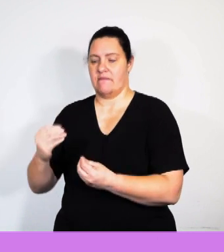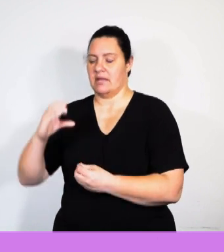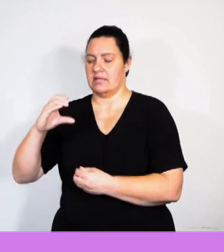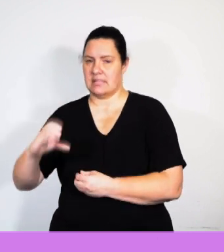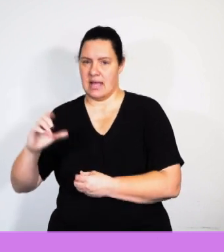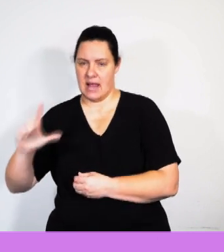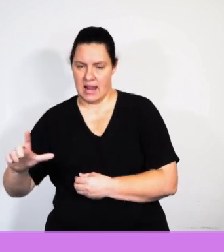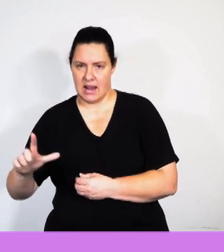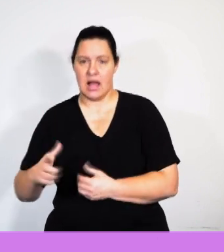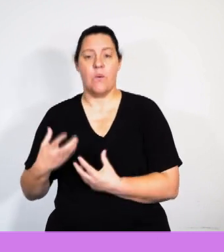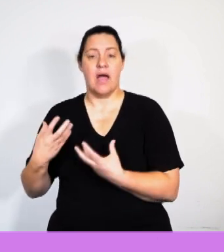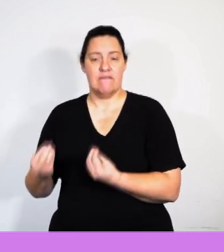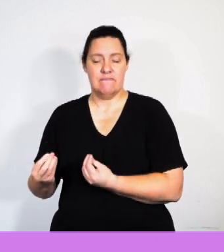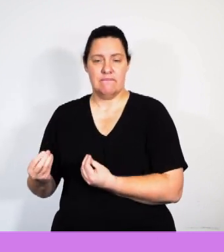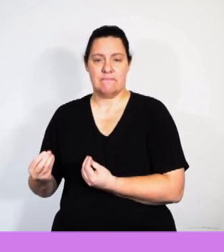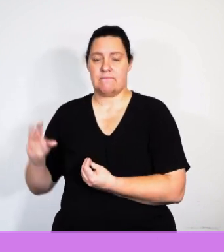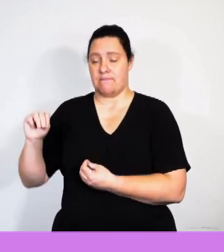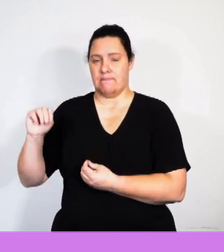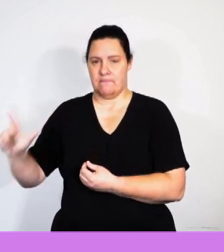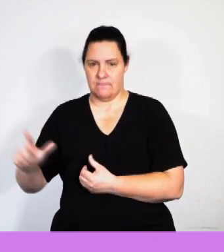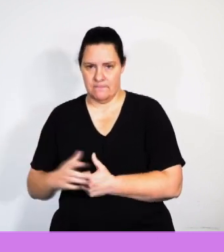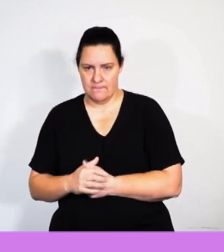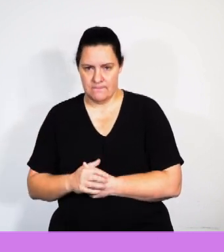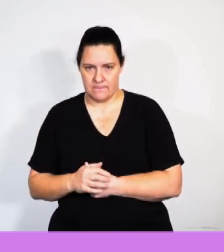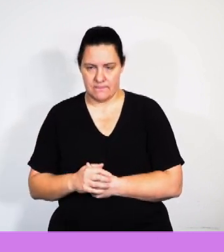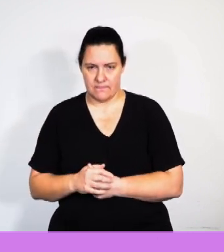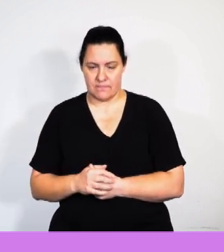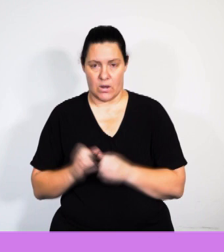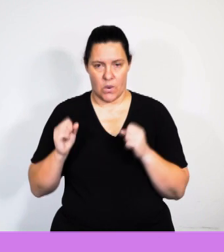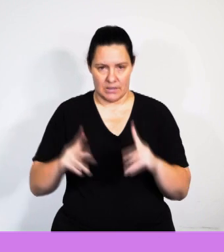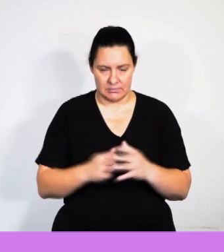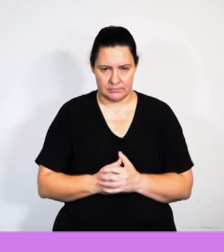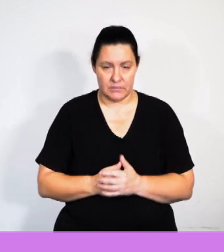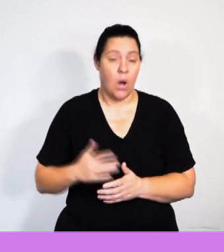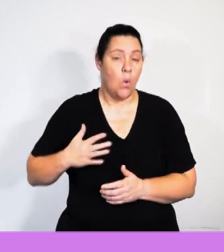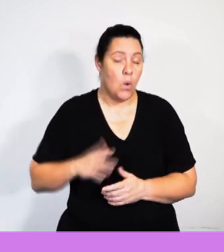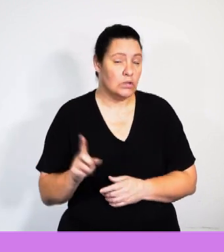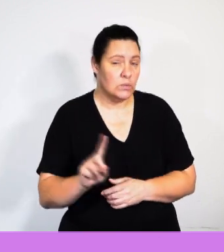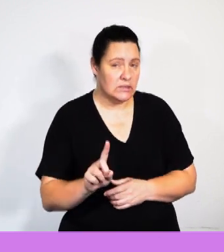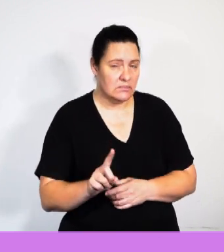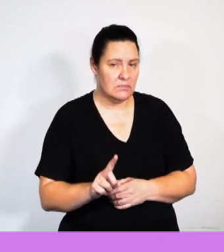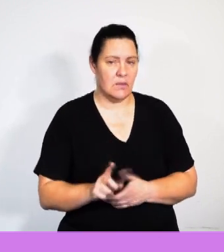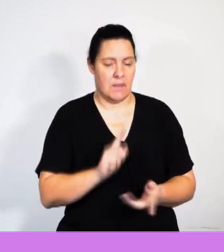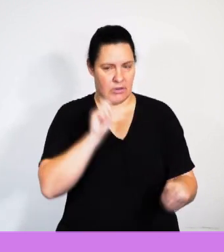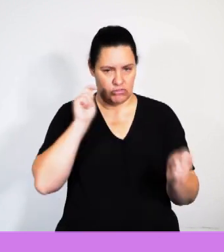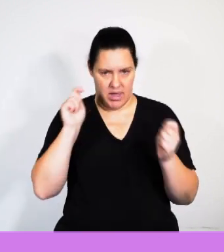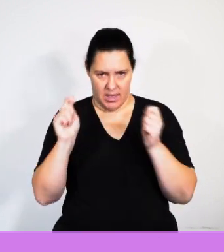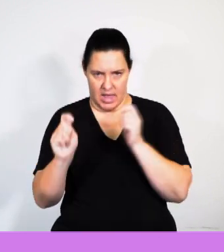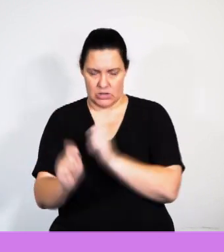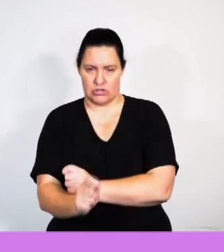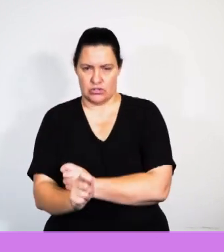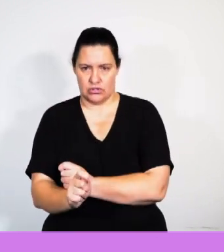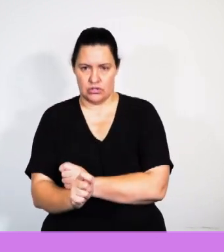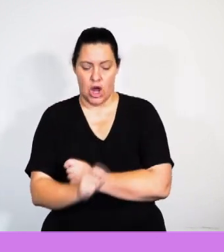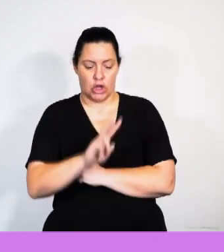have centiliters, and milliliters. Right. They want us in this question to